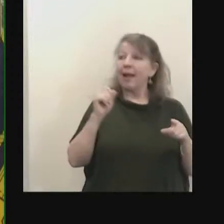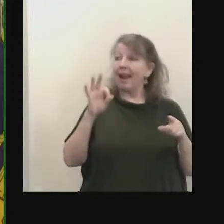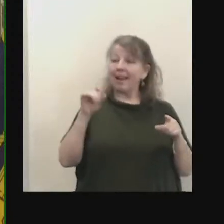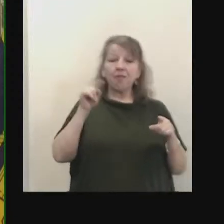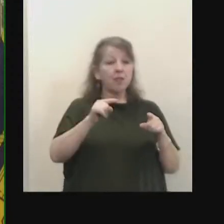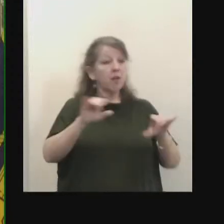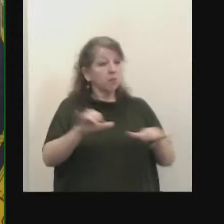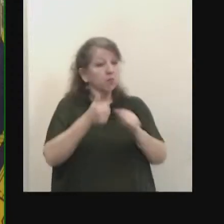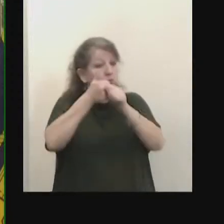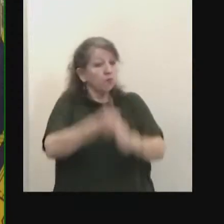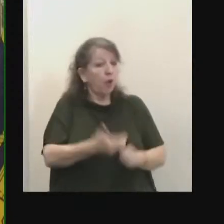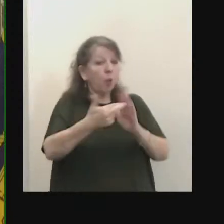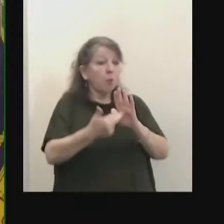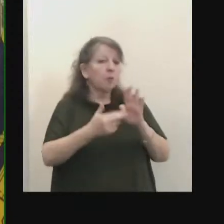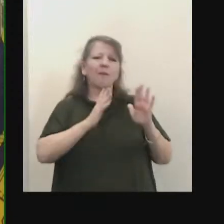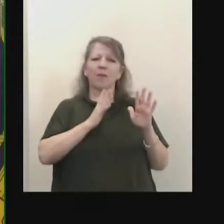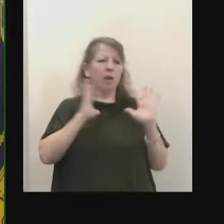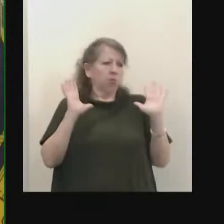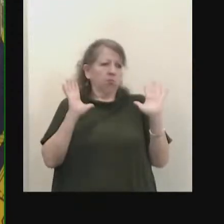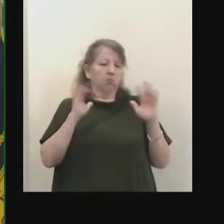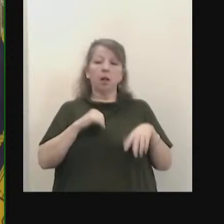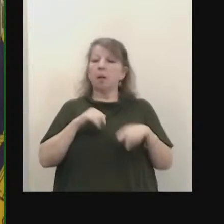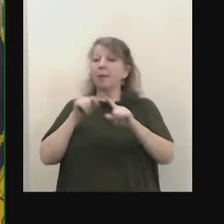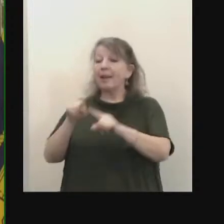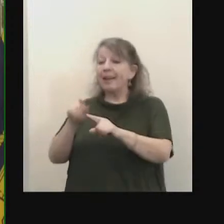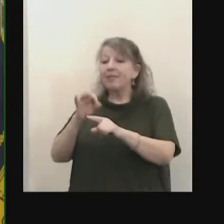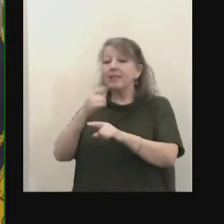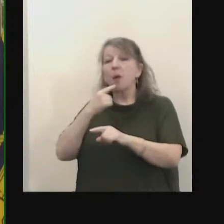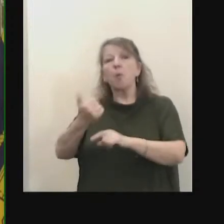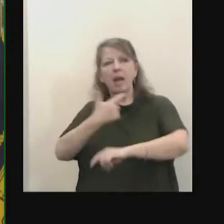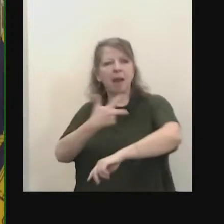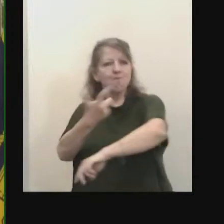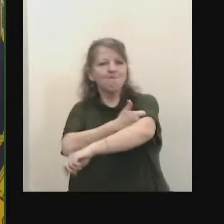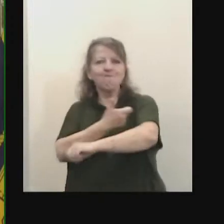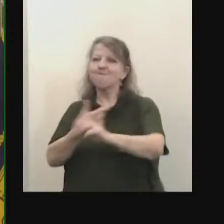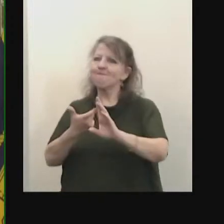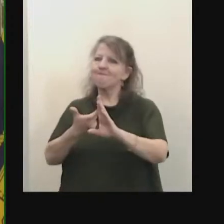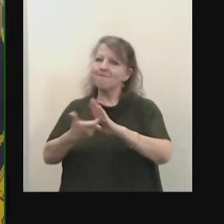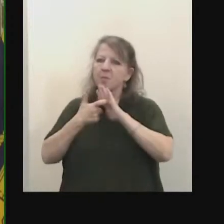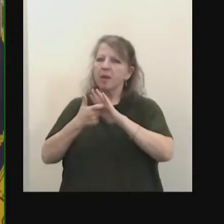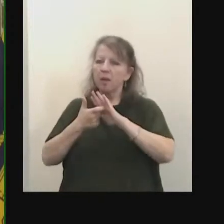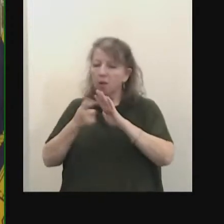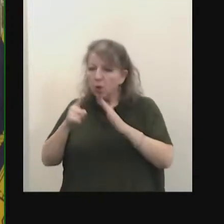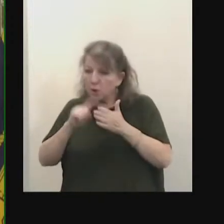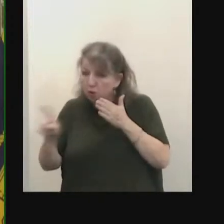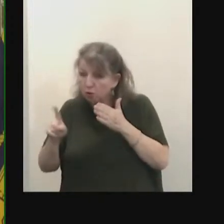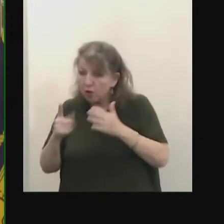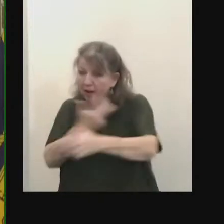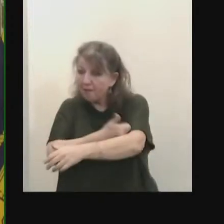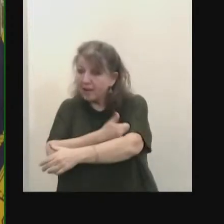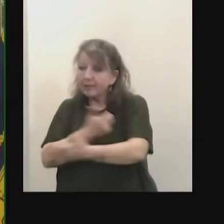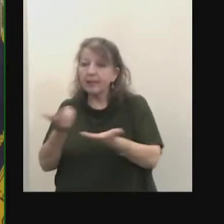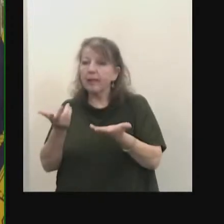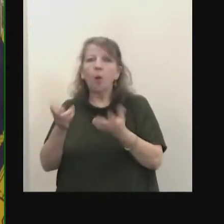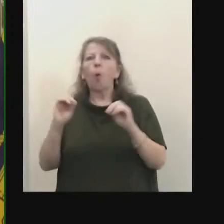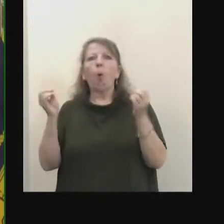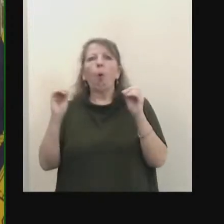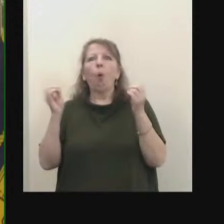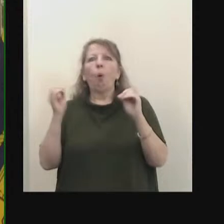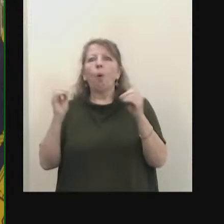hear places are saying they have a vaccine mandate, but they're not checking vaccine status at the door, well, then they got to go back to 100% masking.